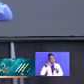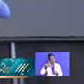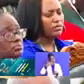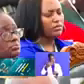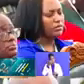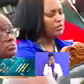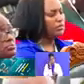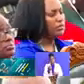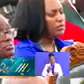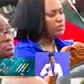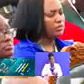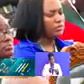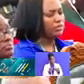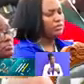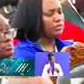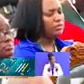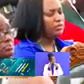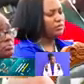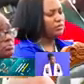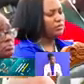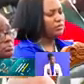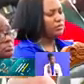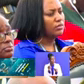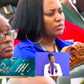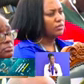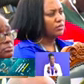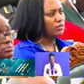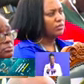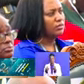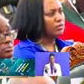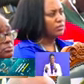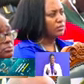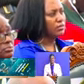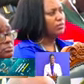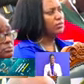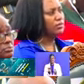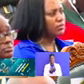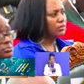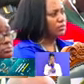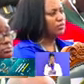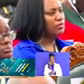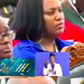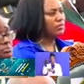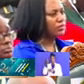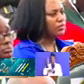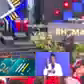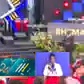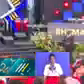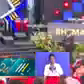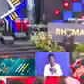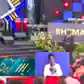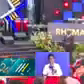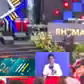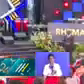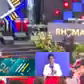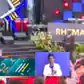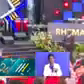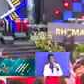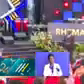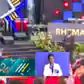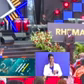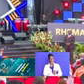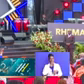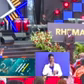again because there is an altar that have not been confronted and that's why God sent this African boy all the way from